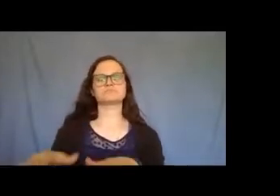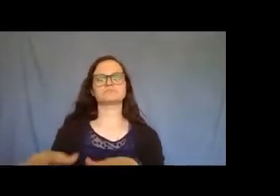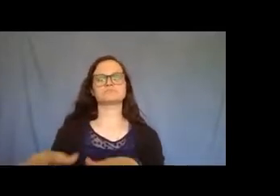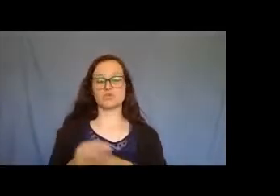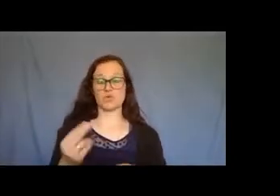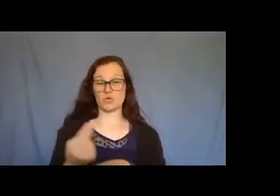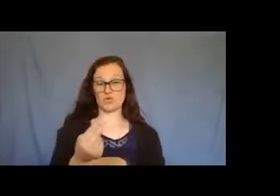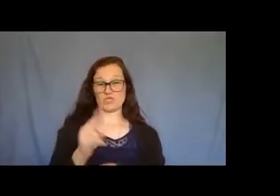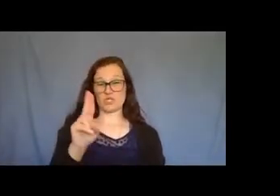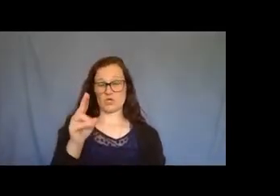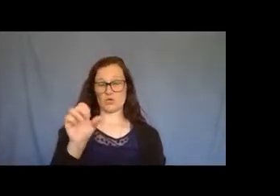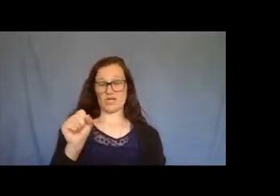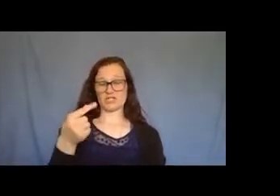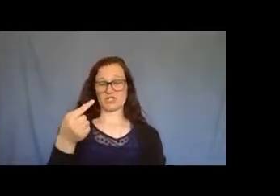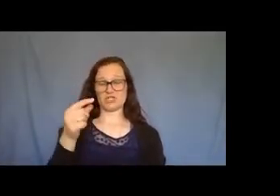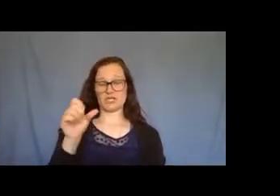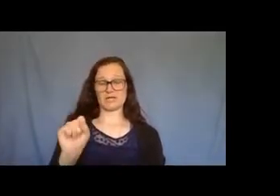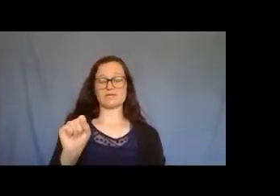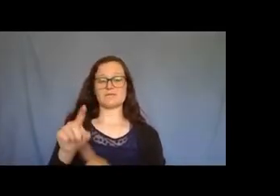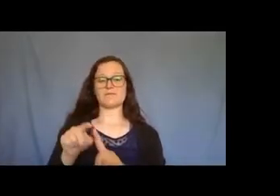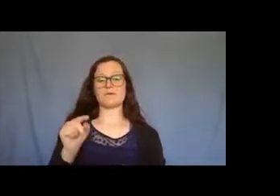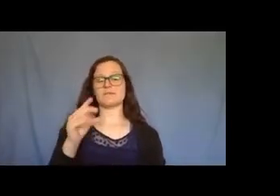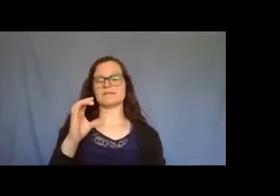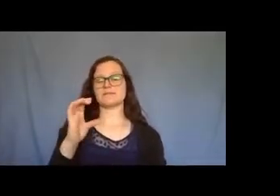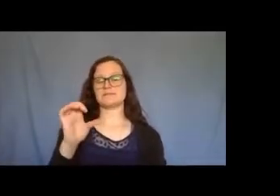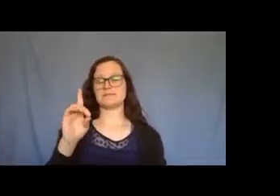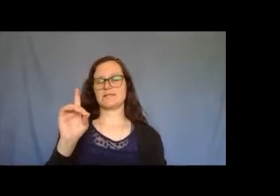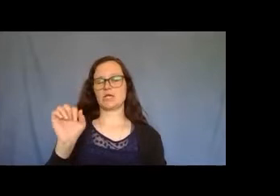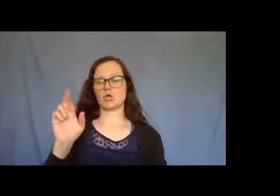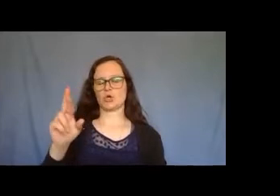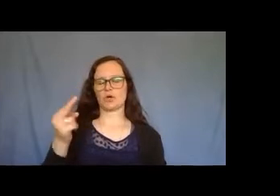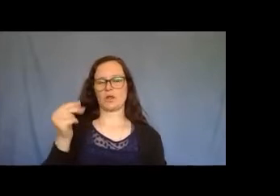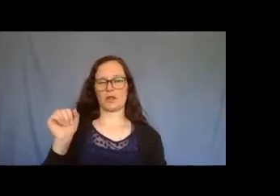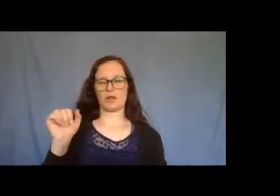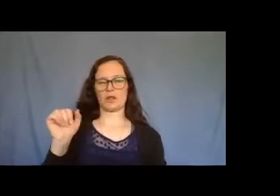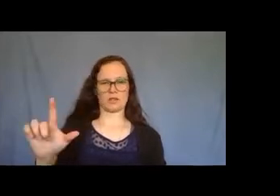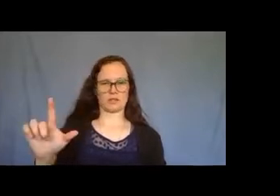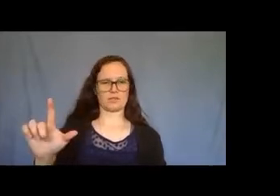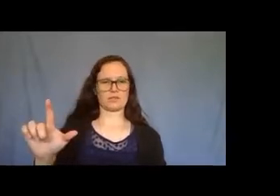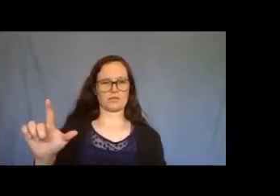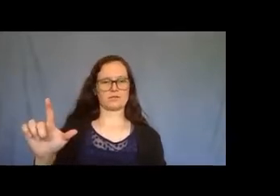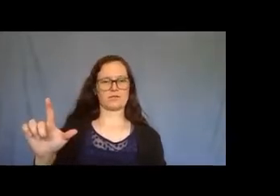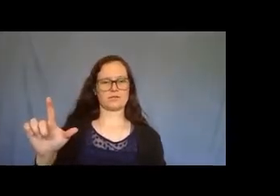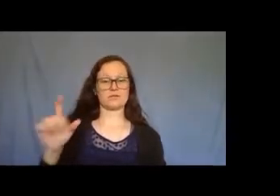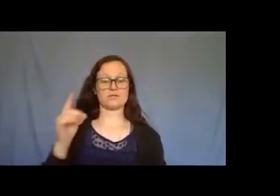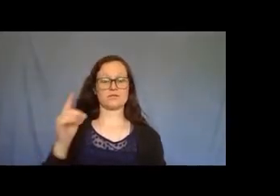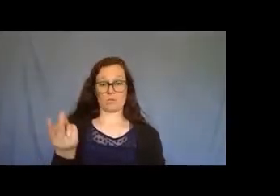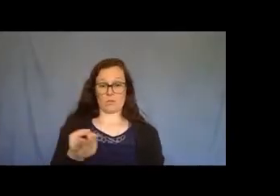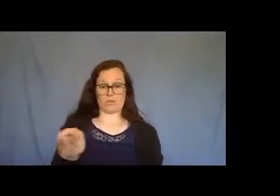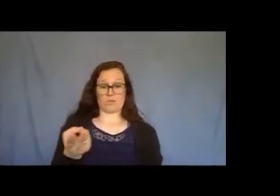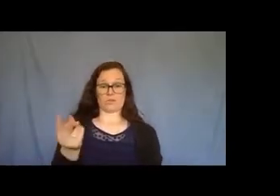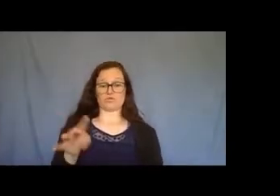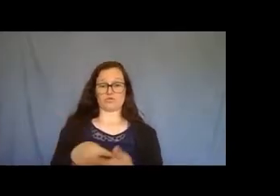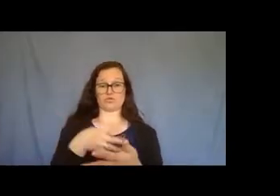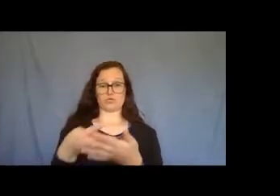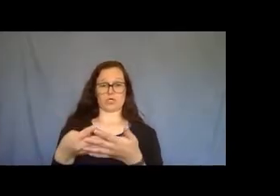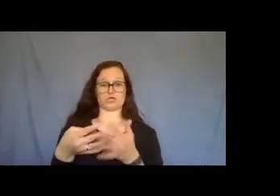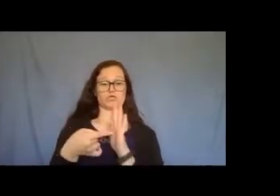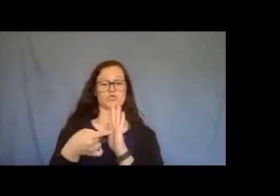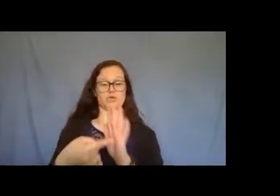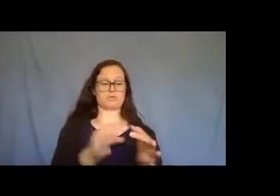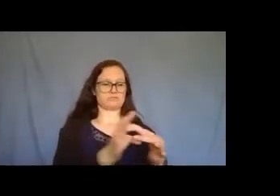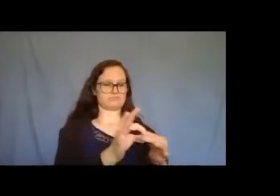USGS gauge at Cedar Hill, these two charts show the correlation between